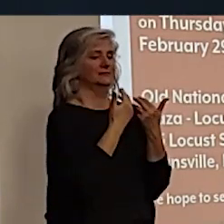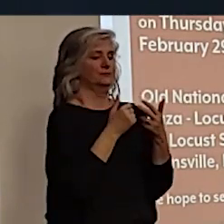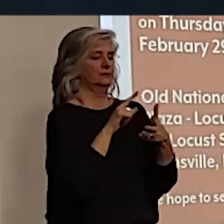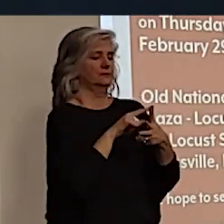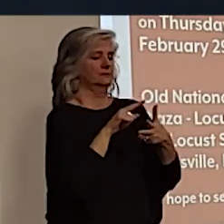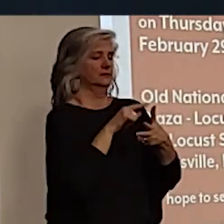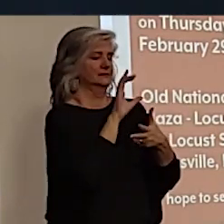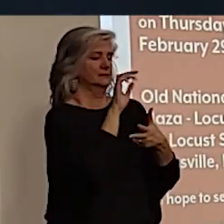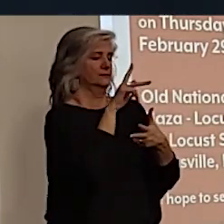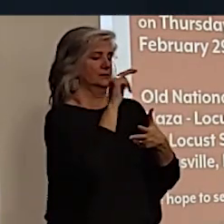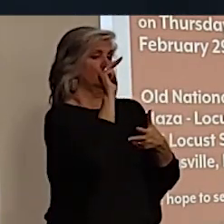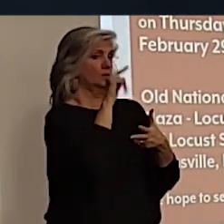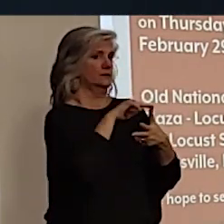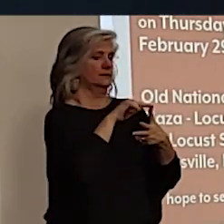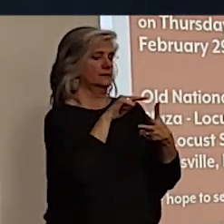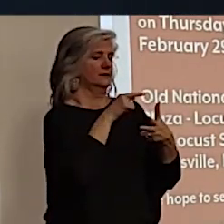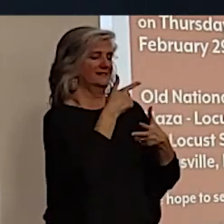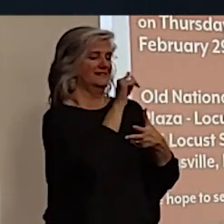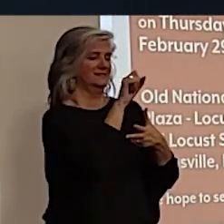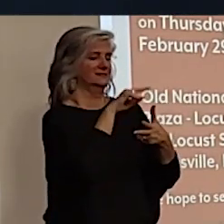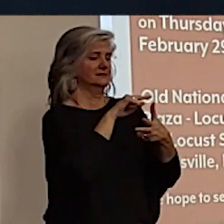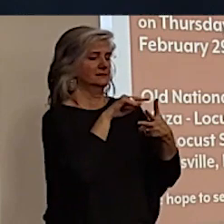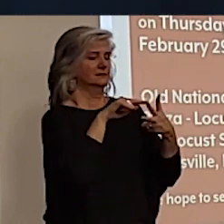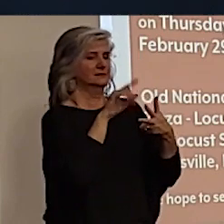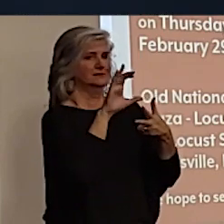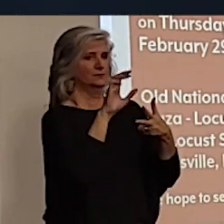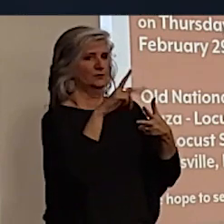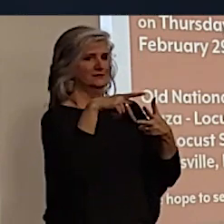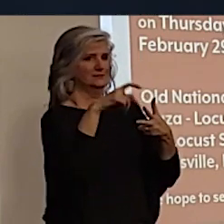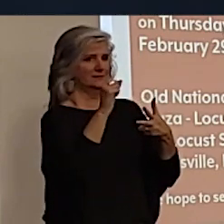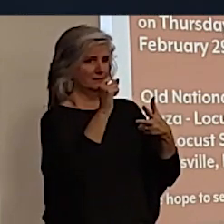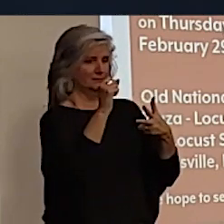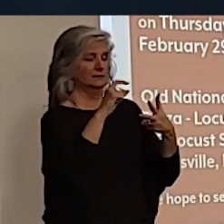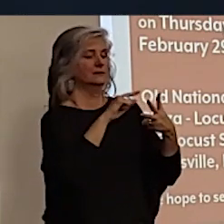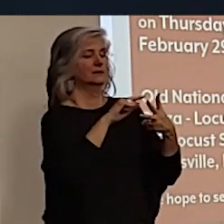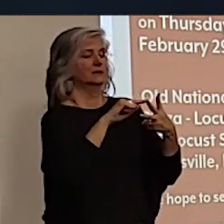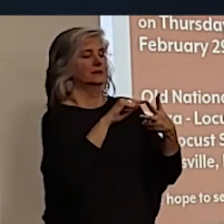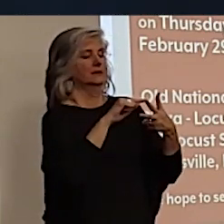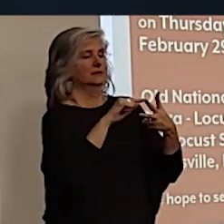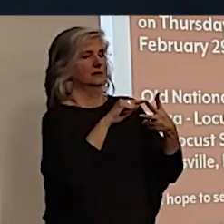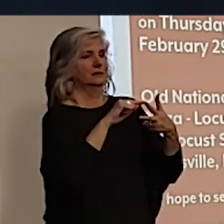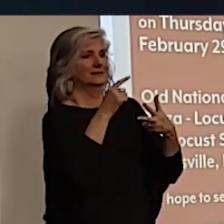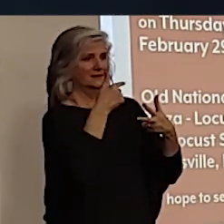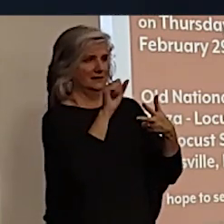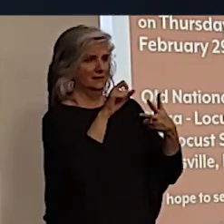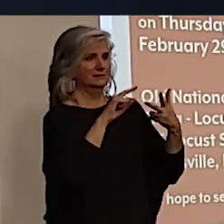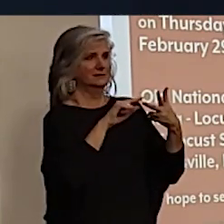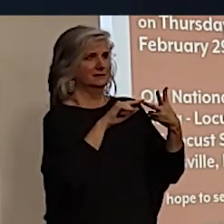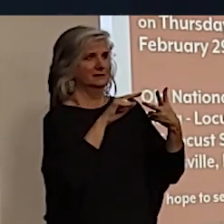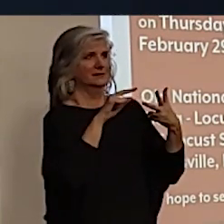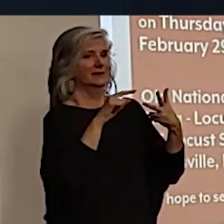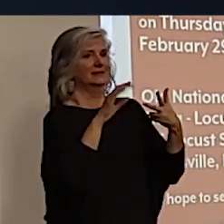You have CenterPoint North gas utility, CenterPoint South gas utility, CenterPoint